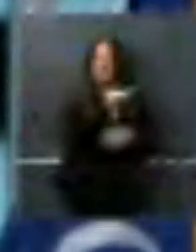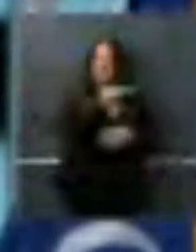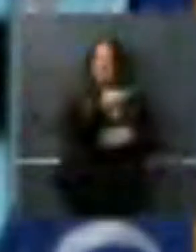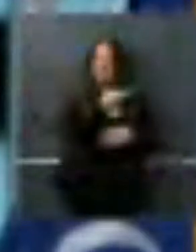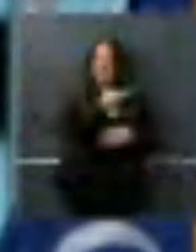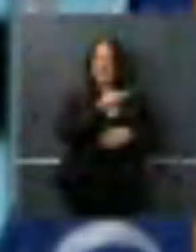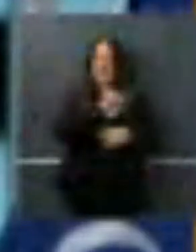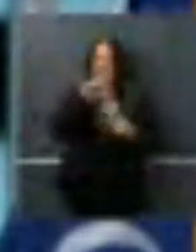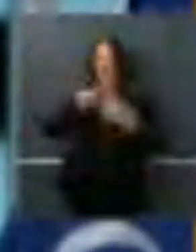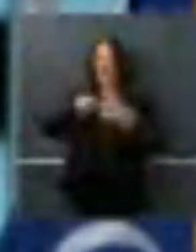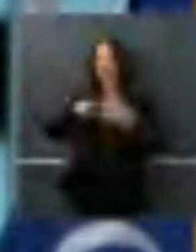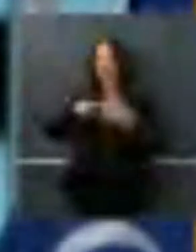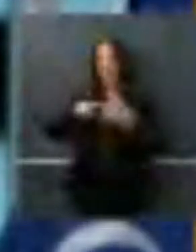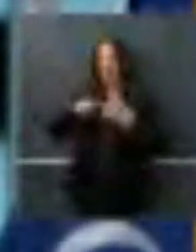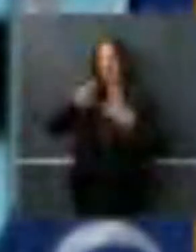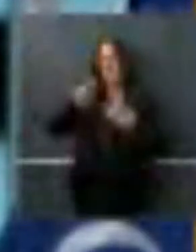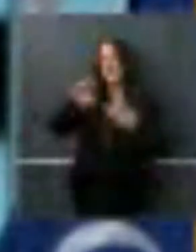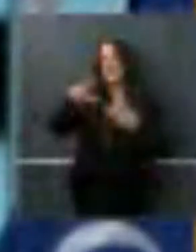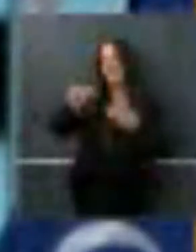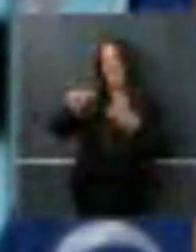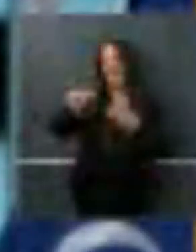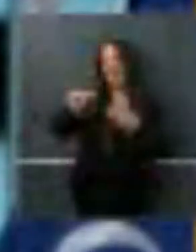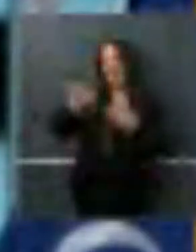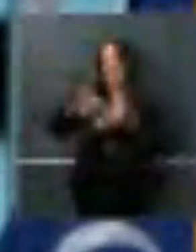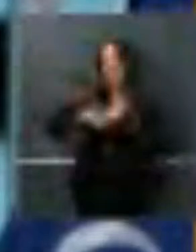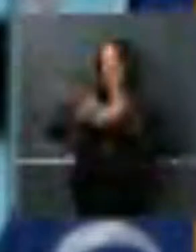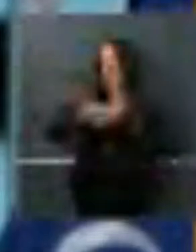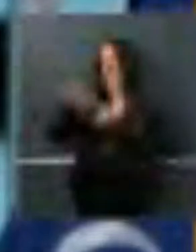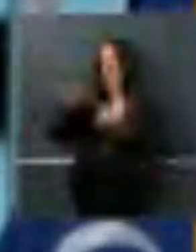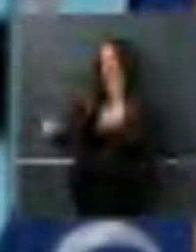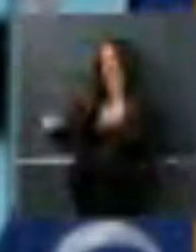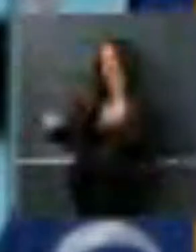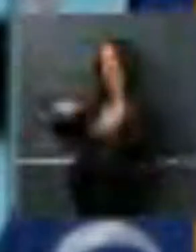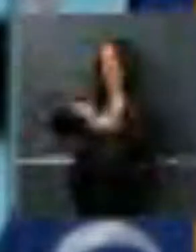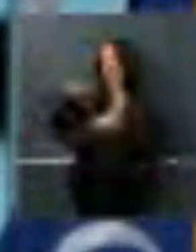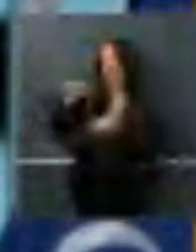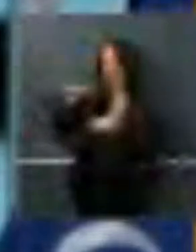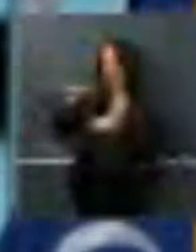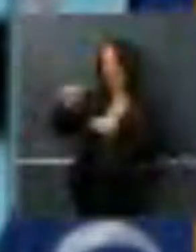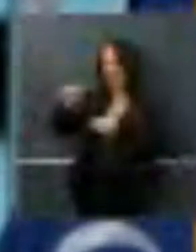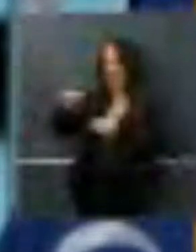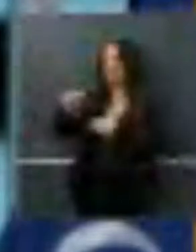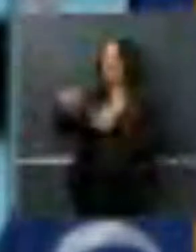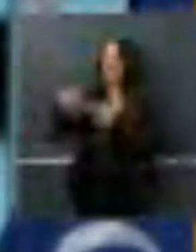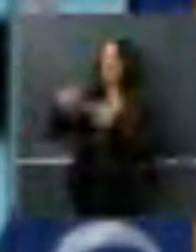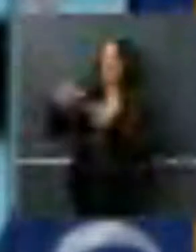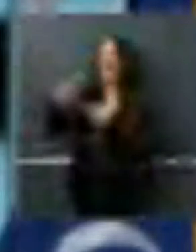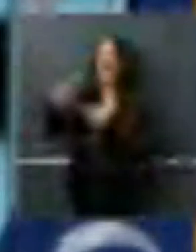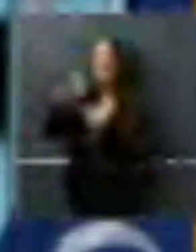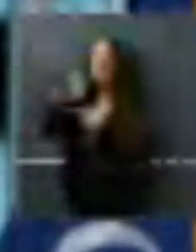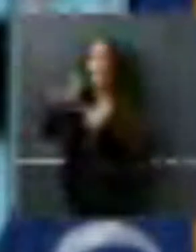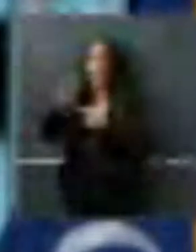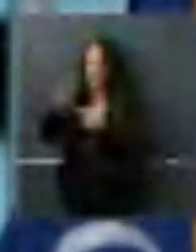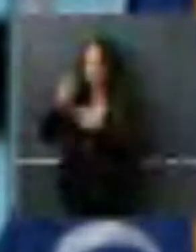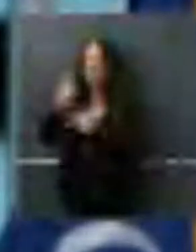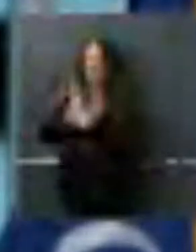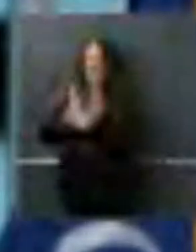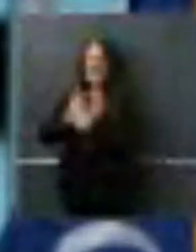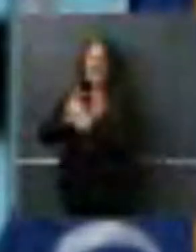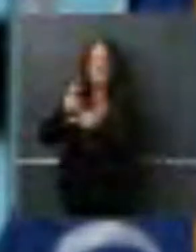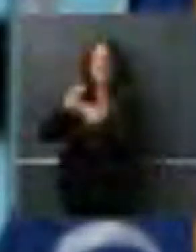done. LA County's continues, they're going to continue to do more of their surveillance, and the one in